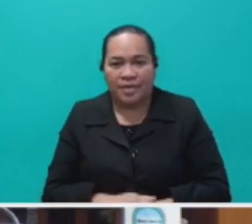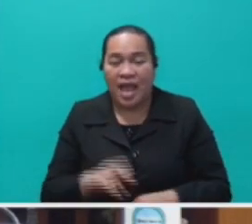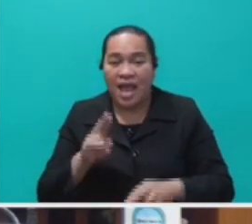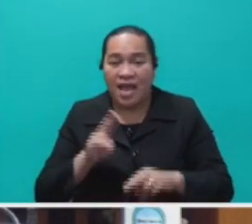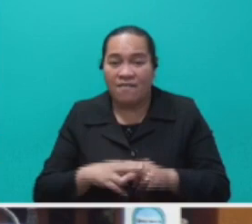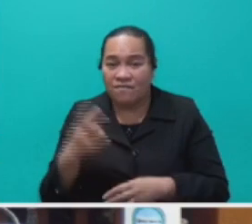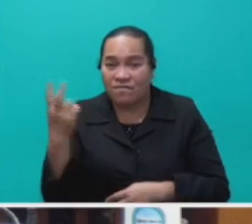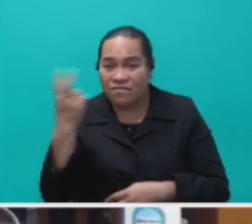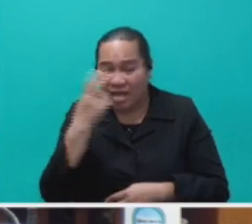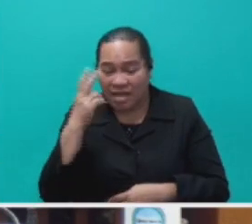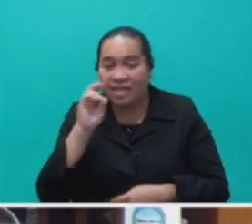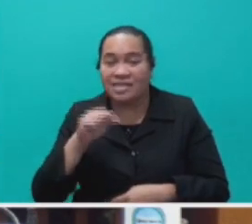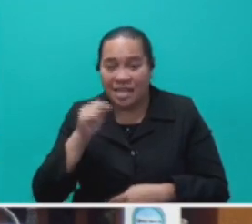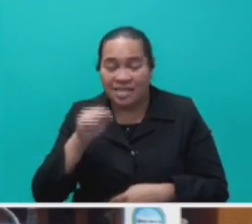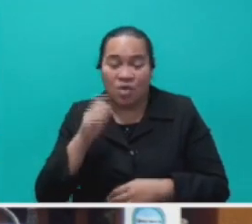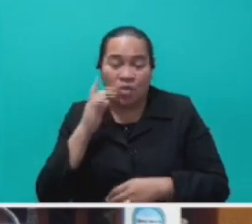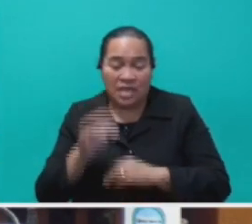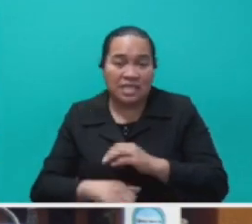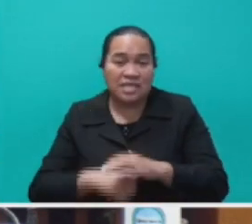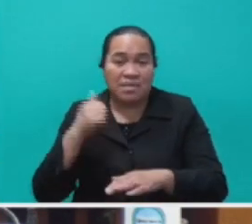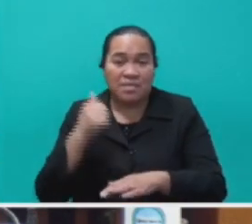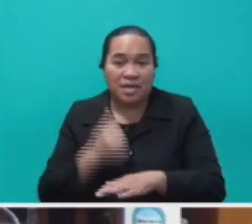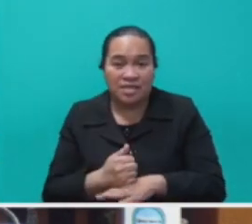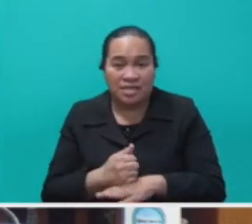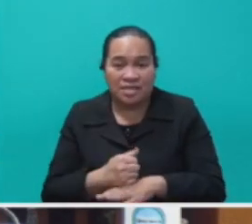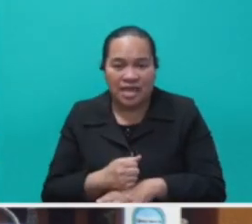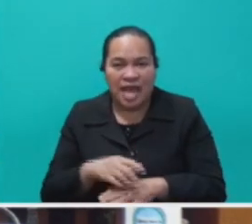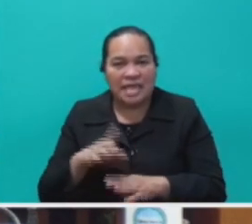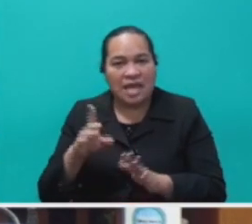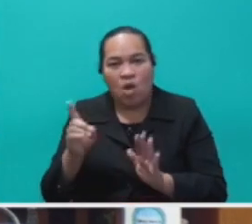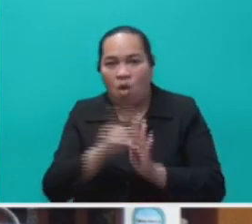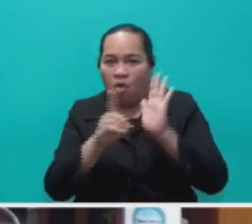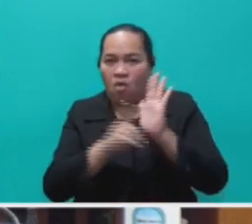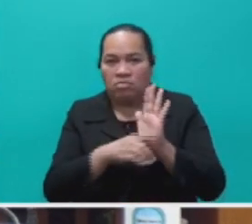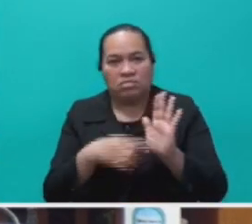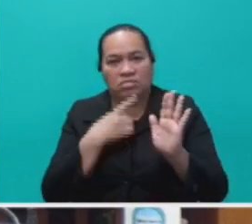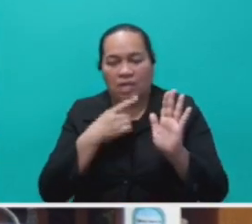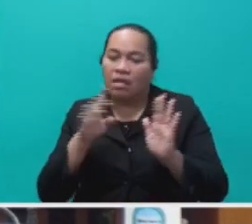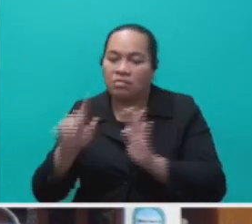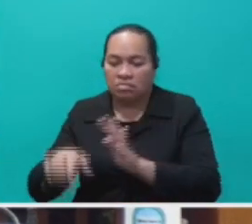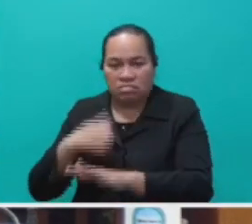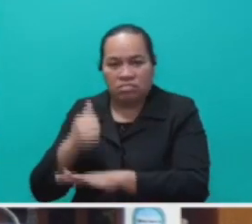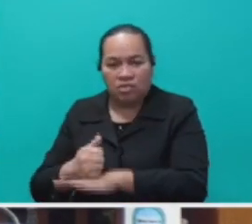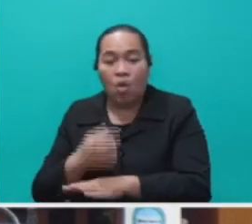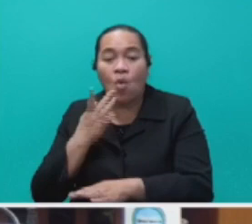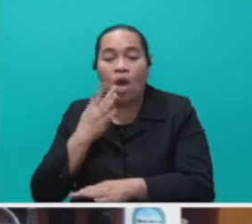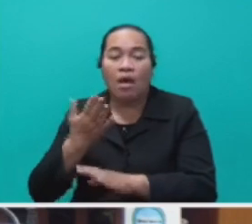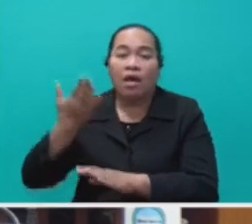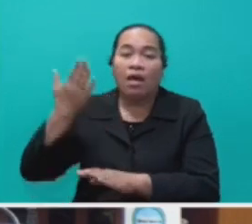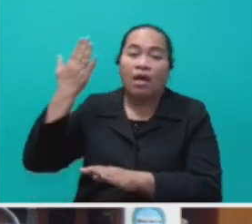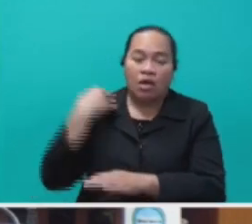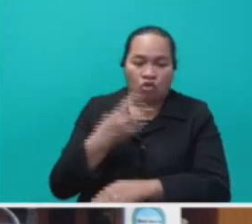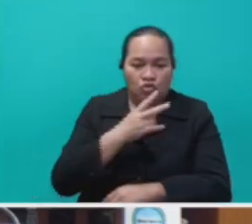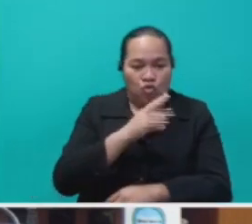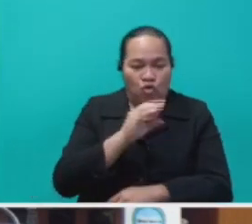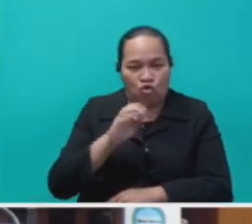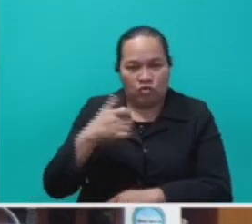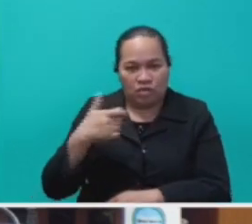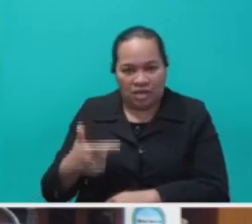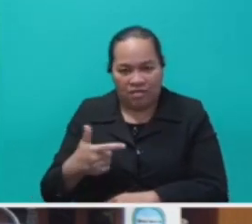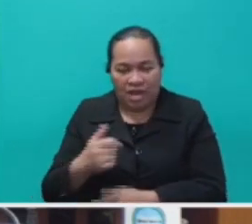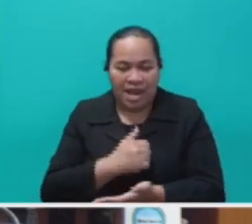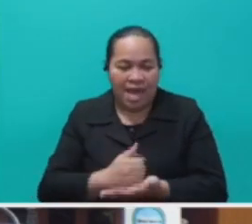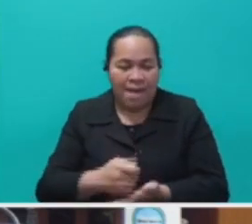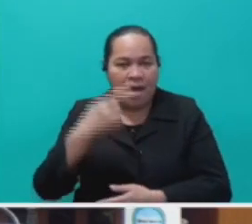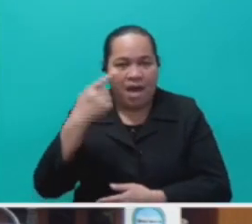of course, was established as a decree in 2007, Honourable Speaker, by Decree number